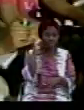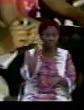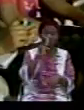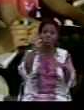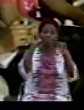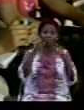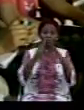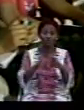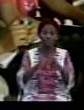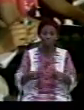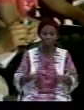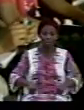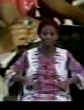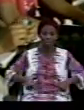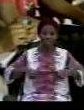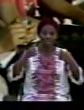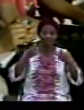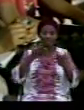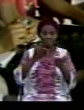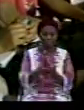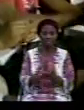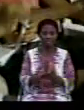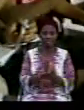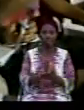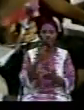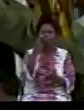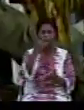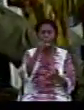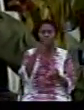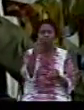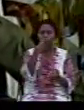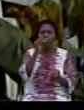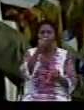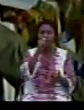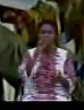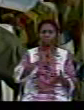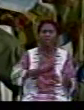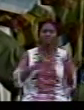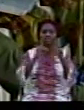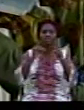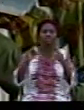right. Who am I talking to there tonight? Amen.